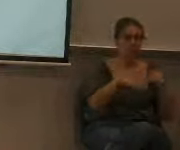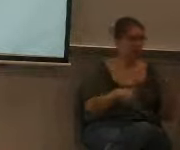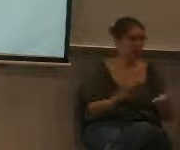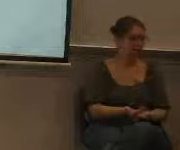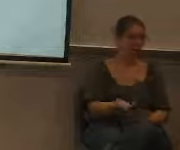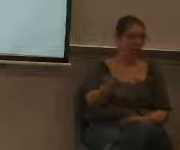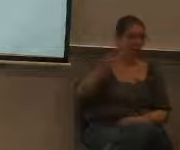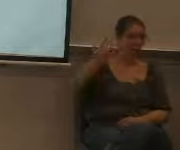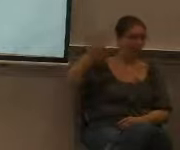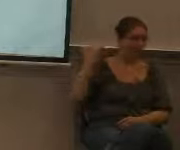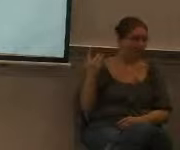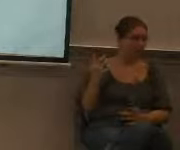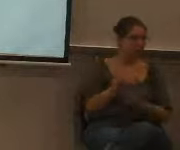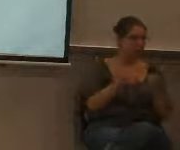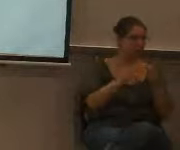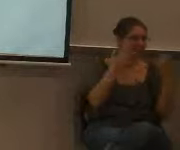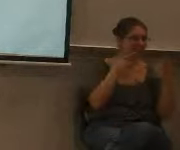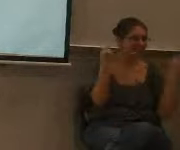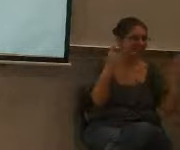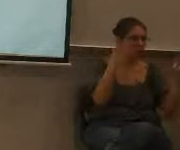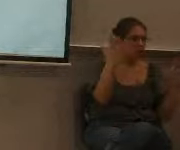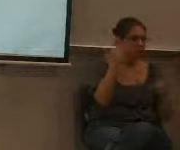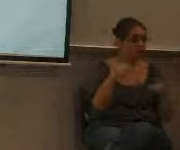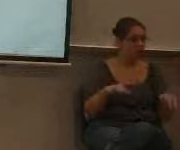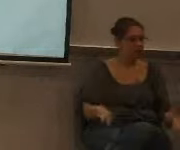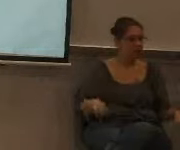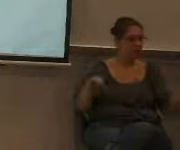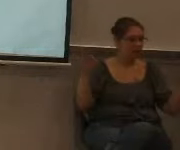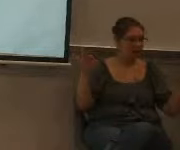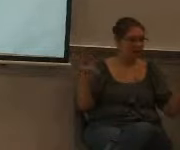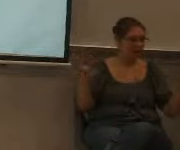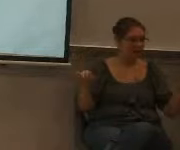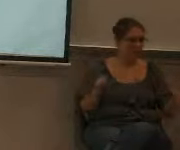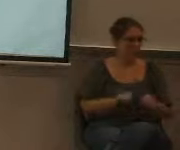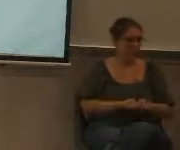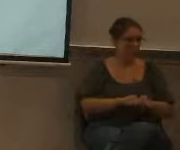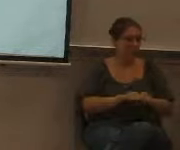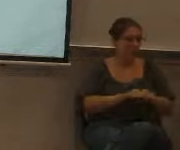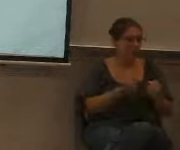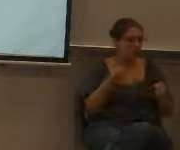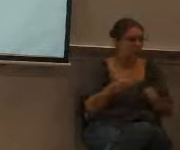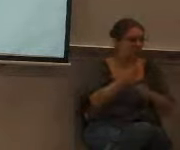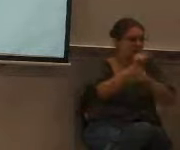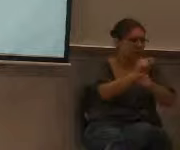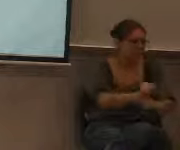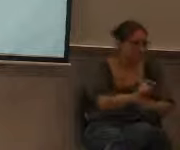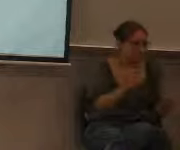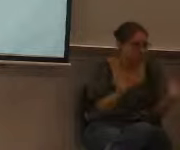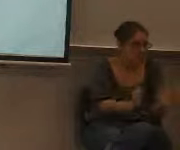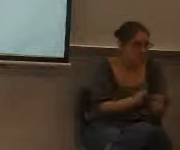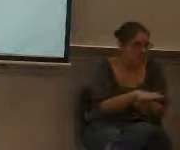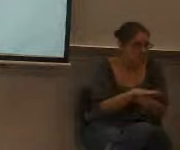many, many years, because the flood essentially broke down these traditional small